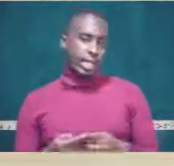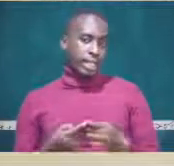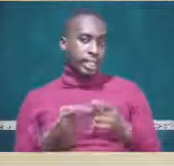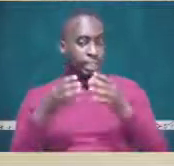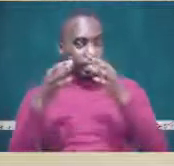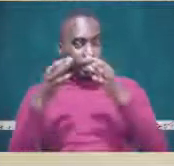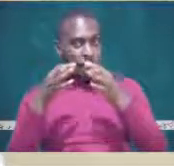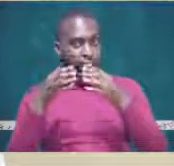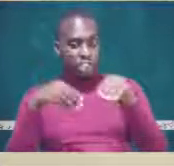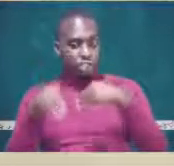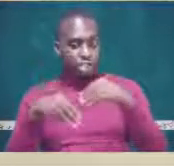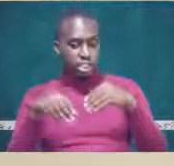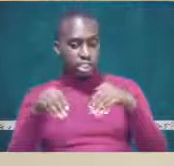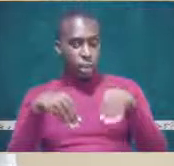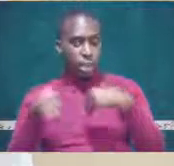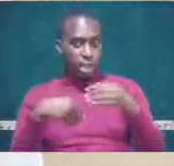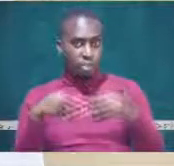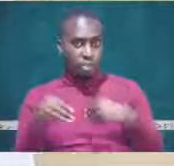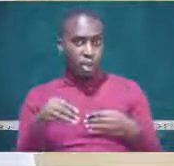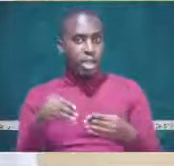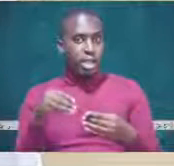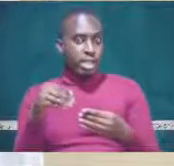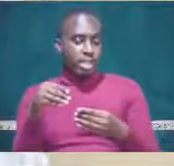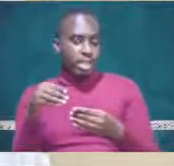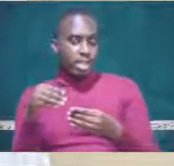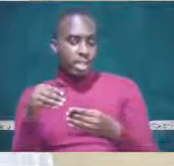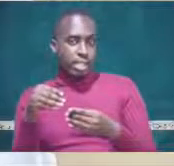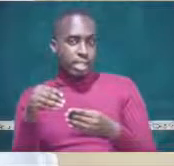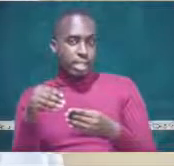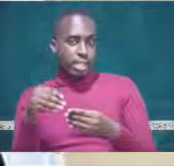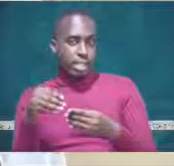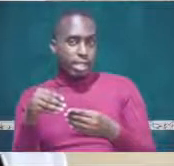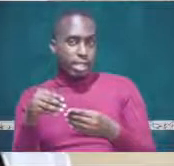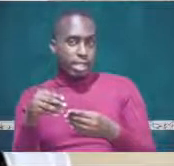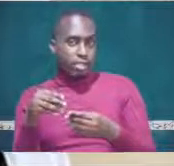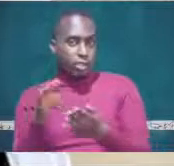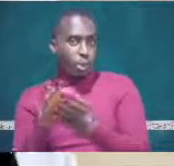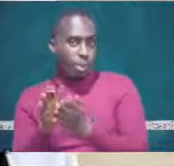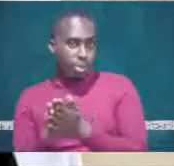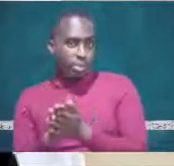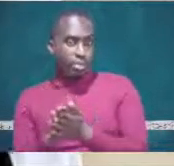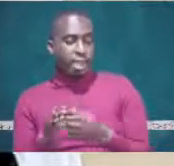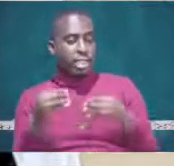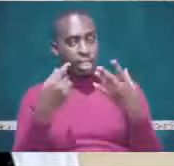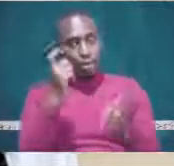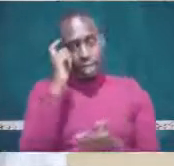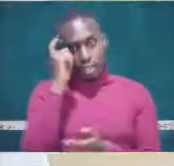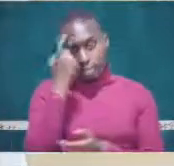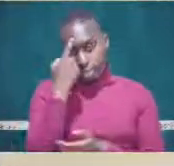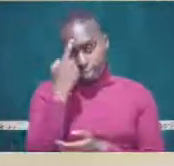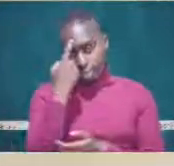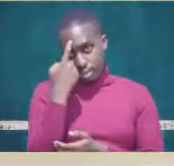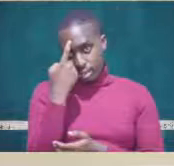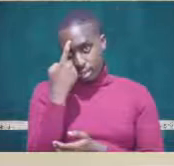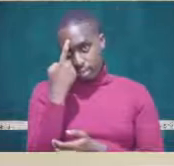a debt instrument issued by the government, government